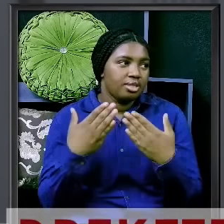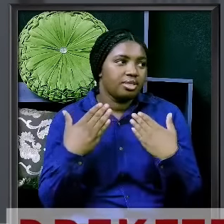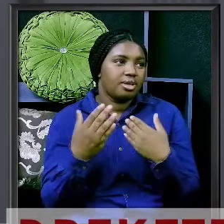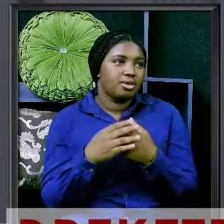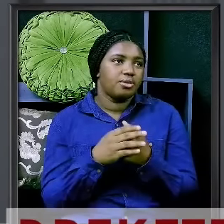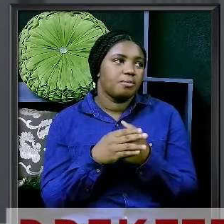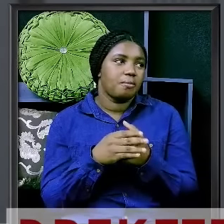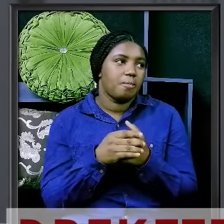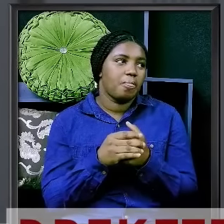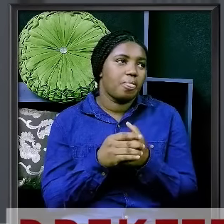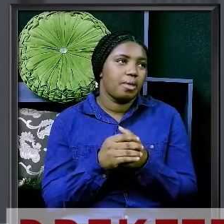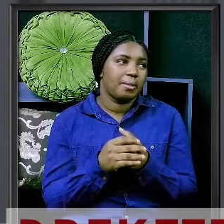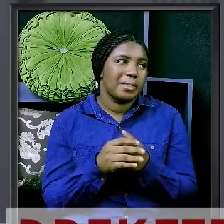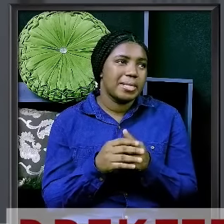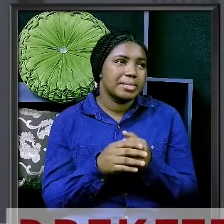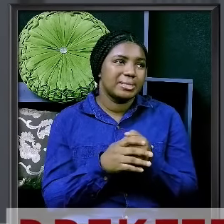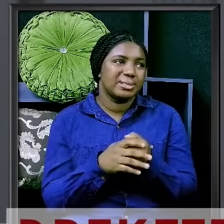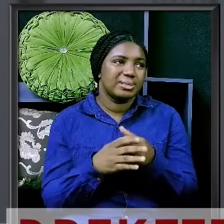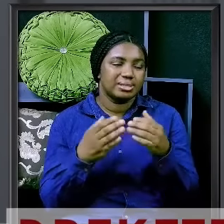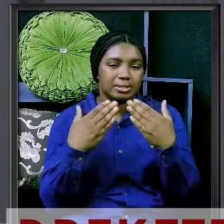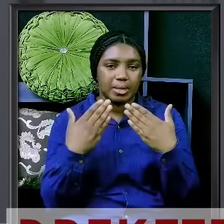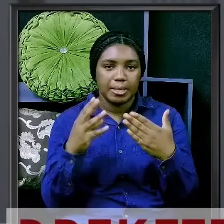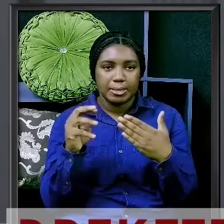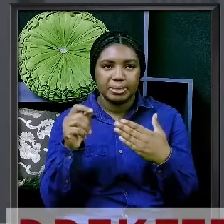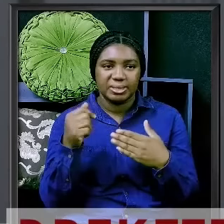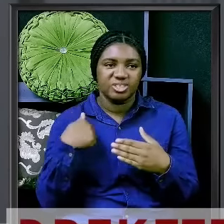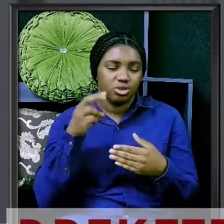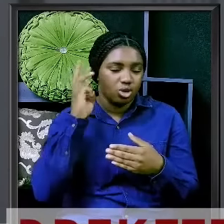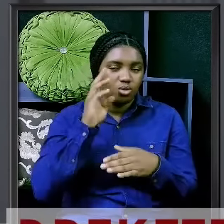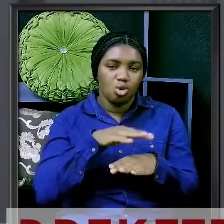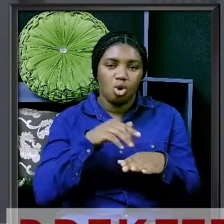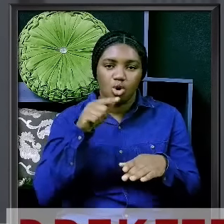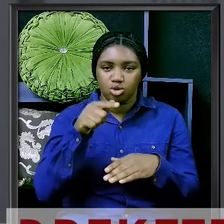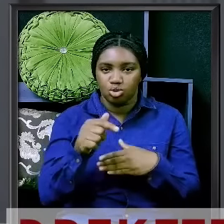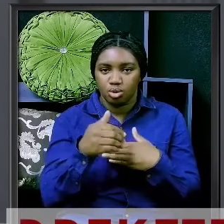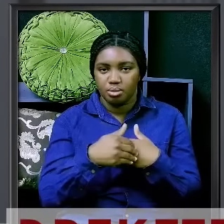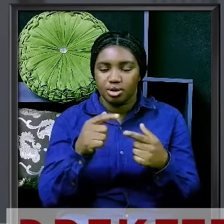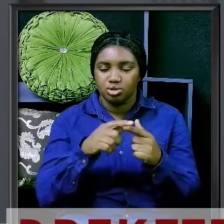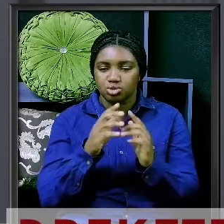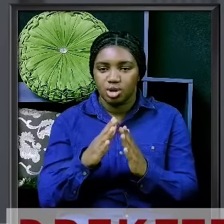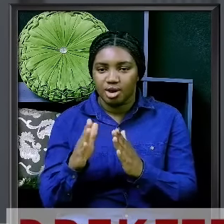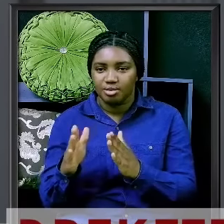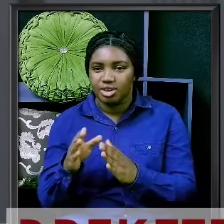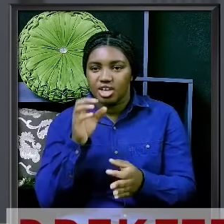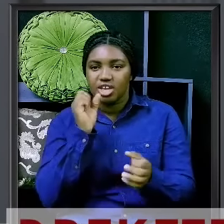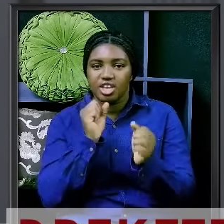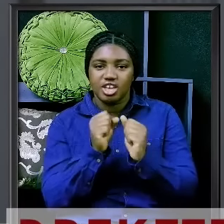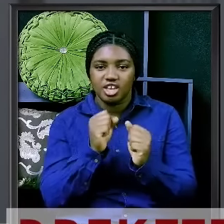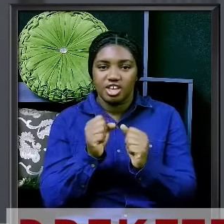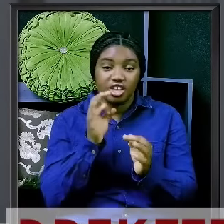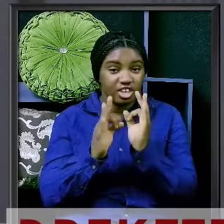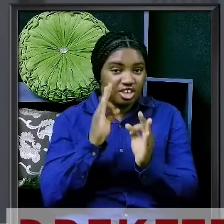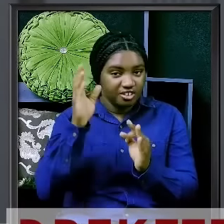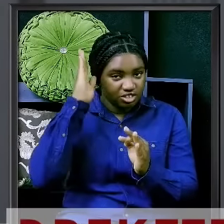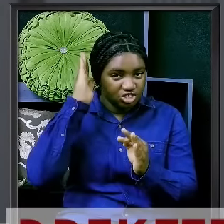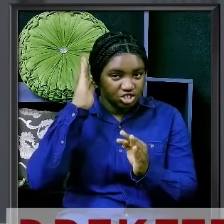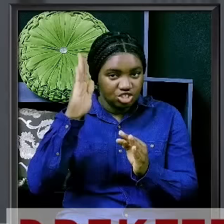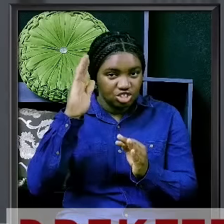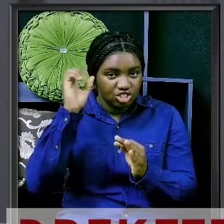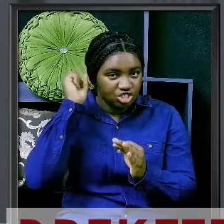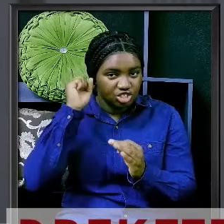Thank you. Okay. Thank you. Okay. Thank you, madam. We will call you back to arrange on when she's coming. If she makes up her mind that